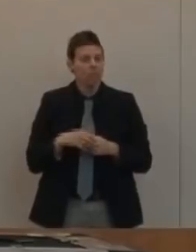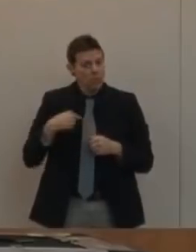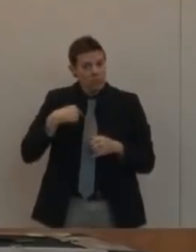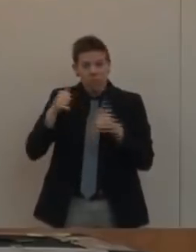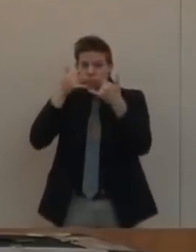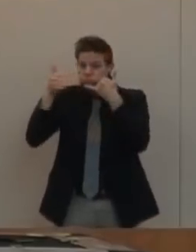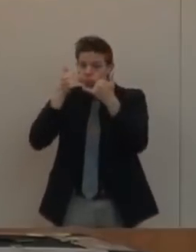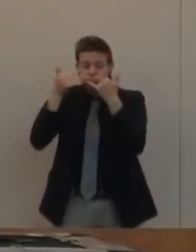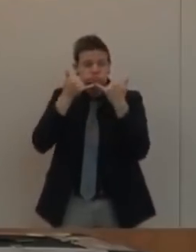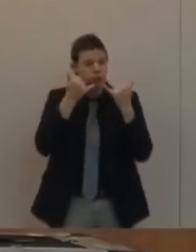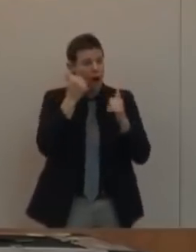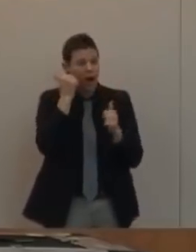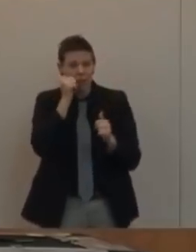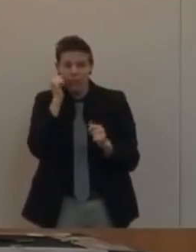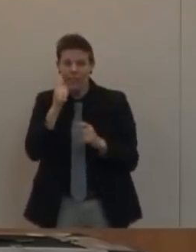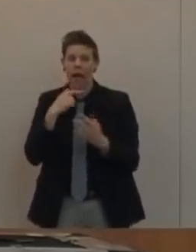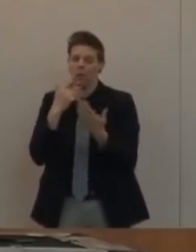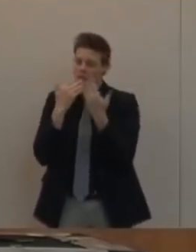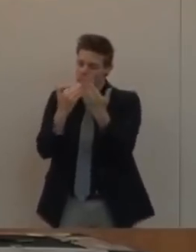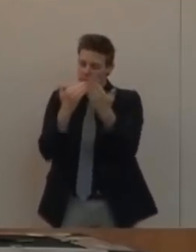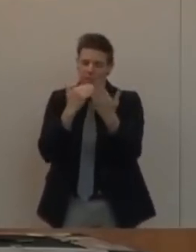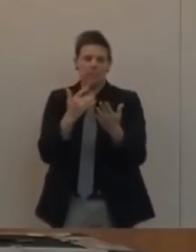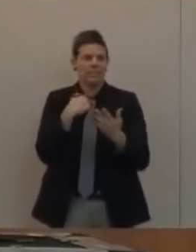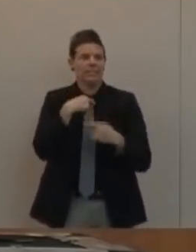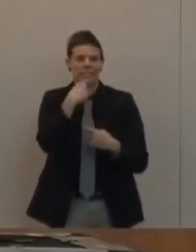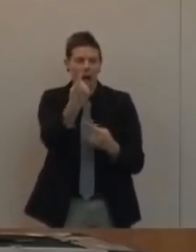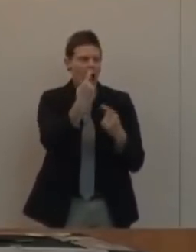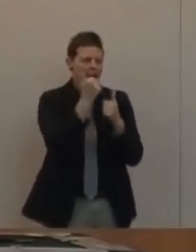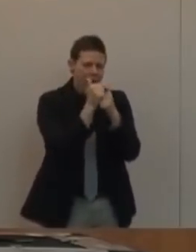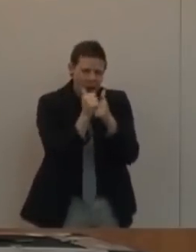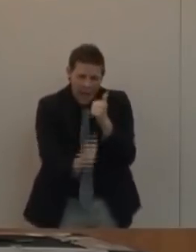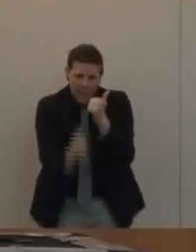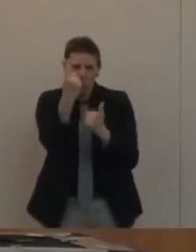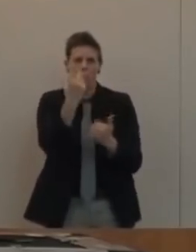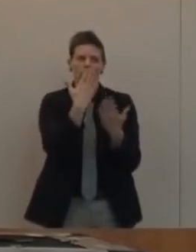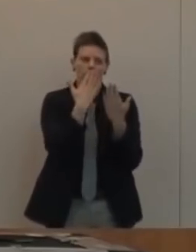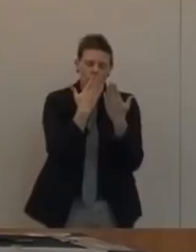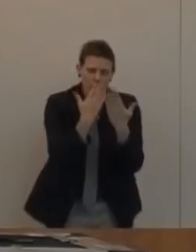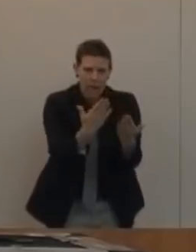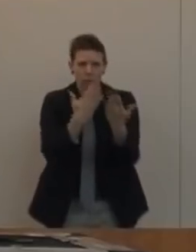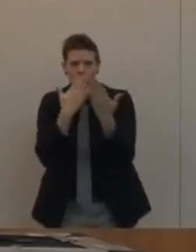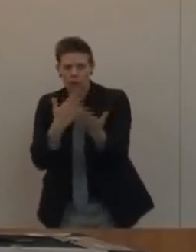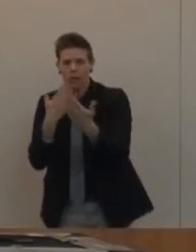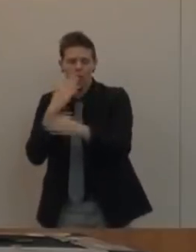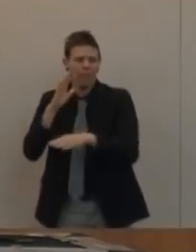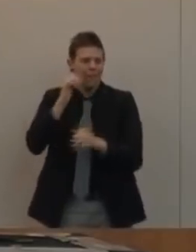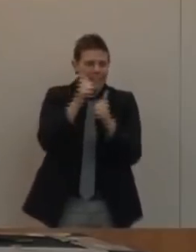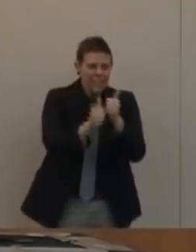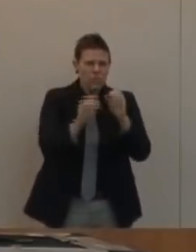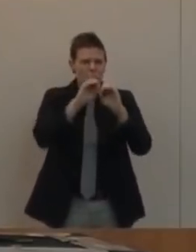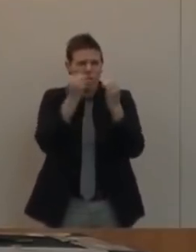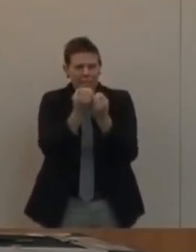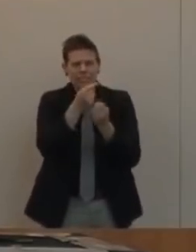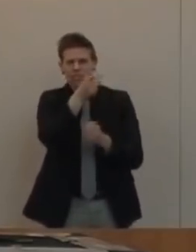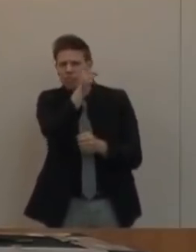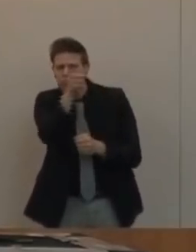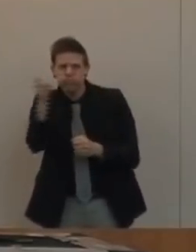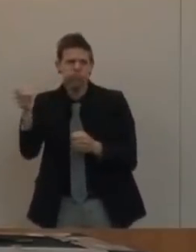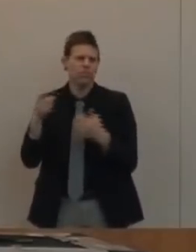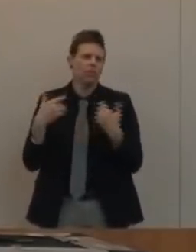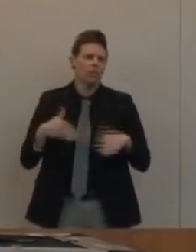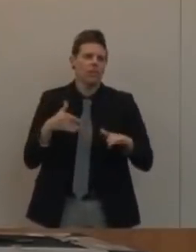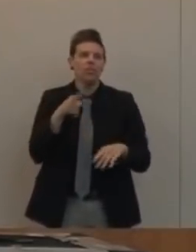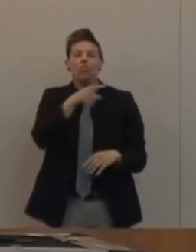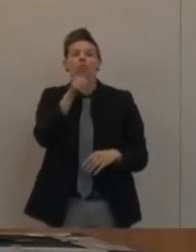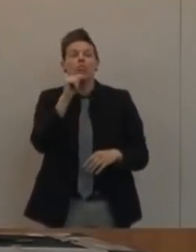thank, again, I'm going to do it again, I want to thank all of the faith-based organizations who have voluntarily,